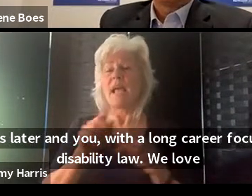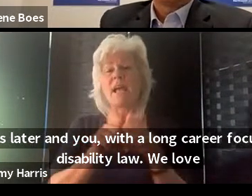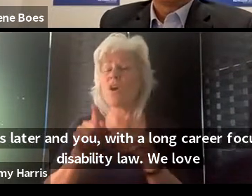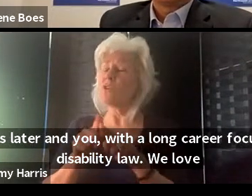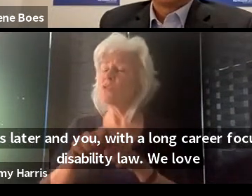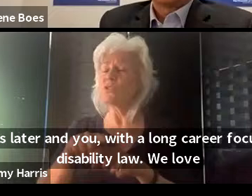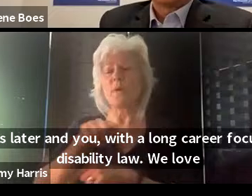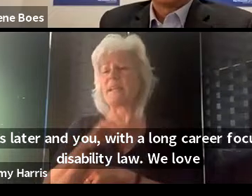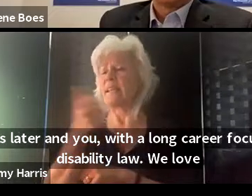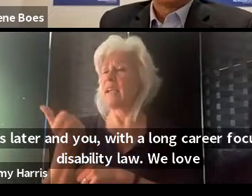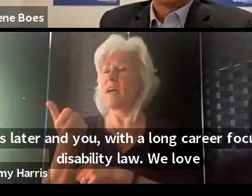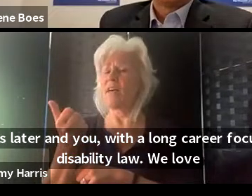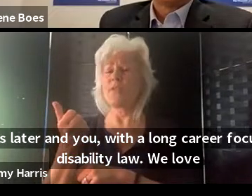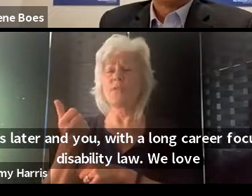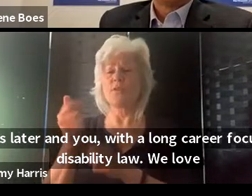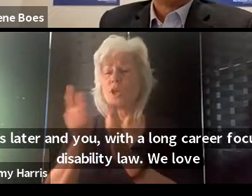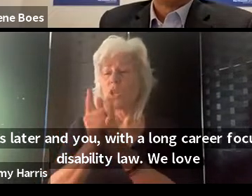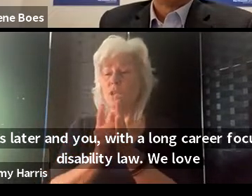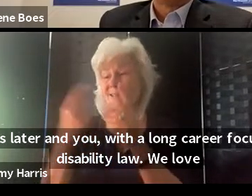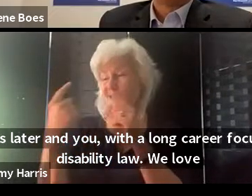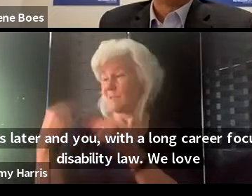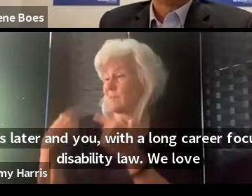initiatives passed since that time.